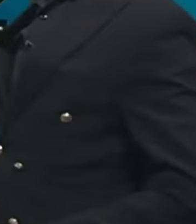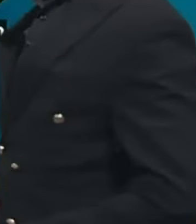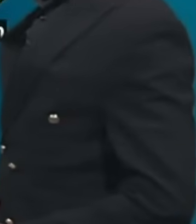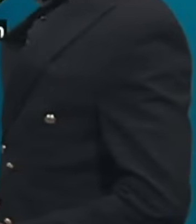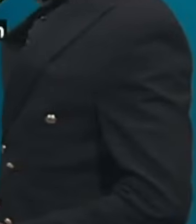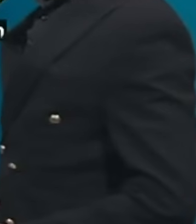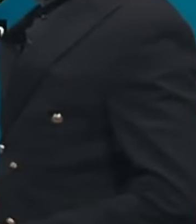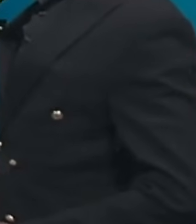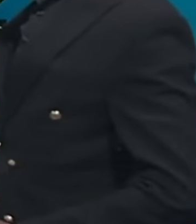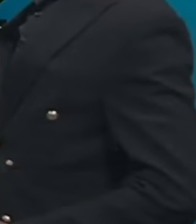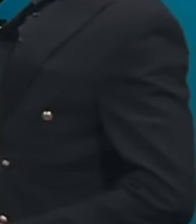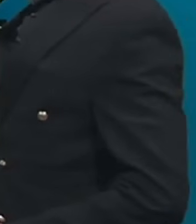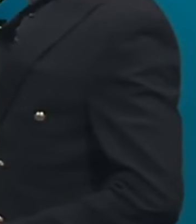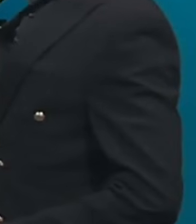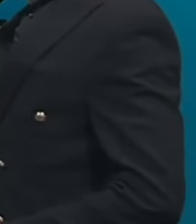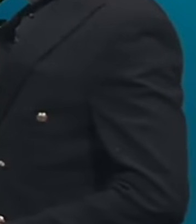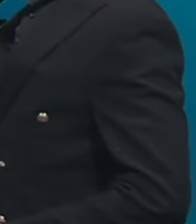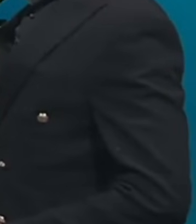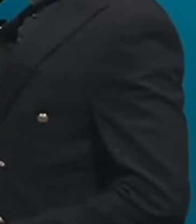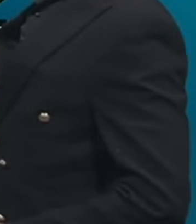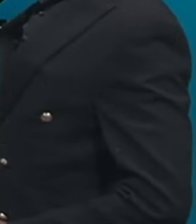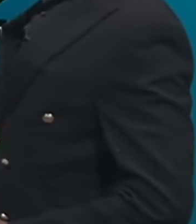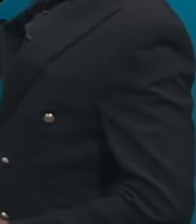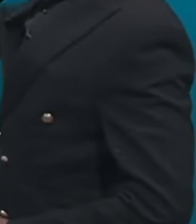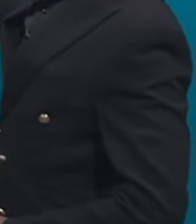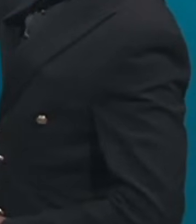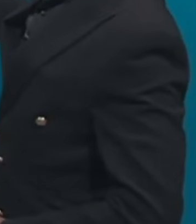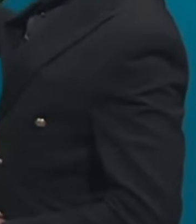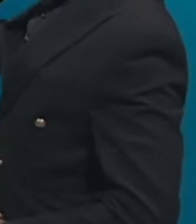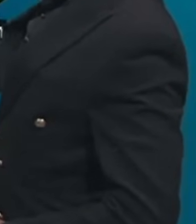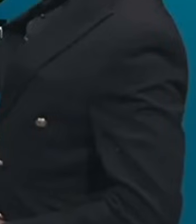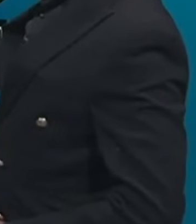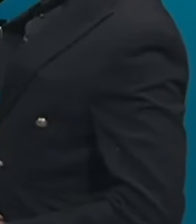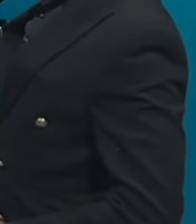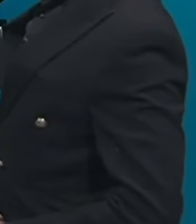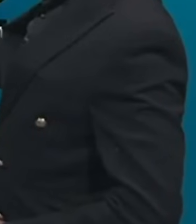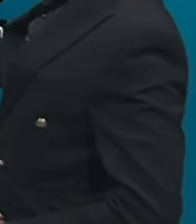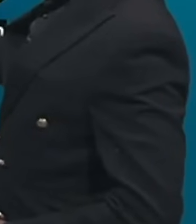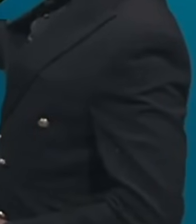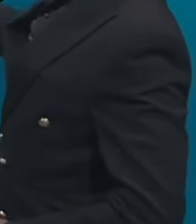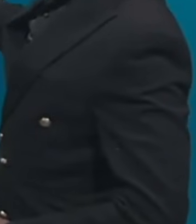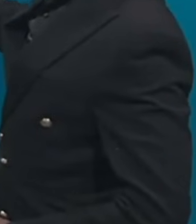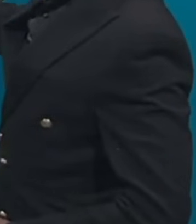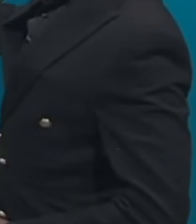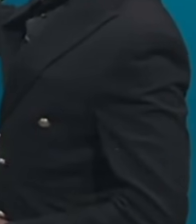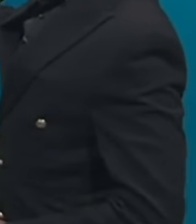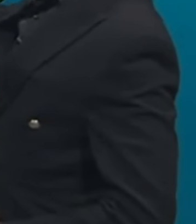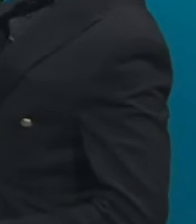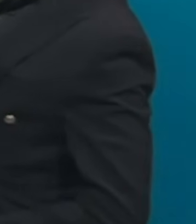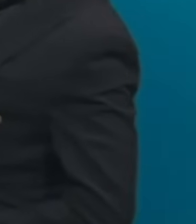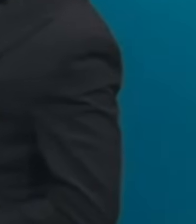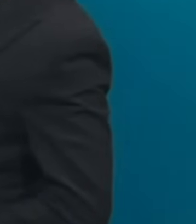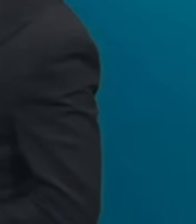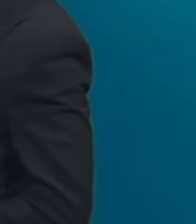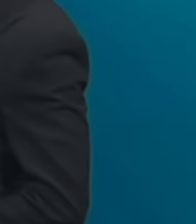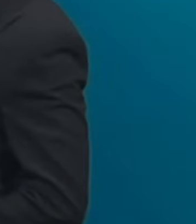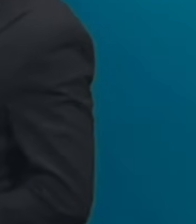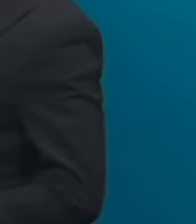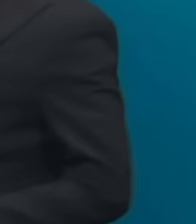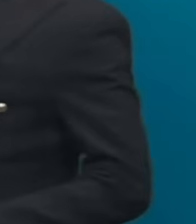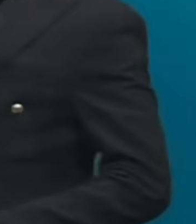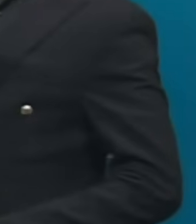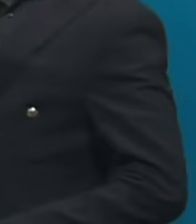gona ka Upington temoši yeo e sa le gona le go sasa ya dikgonagalo tša dipula tša matlakadibe ka KwaZulu-Natal le province ya Gauteng le phišo yeo e